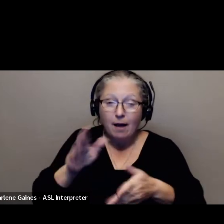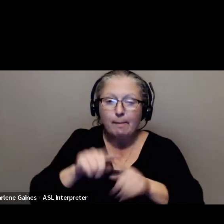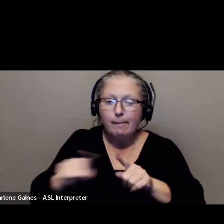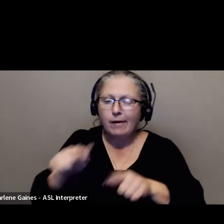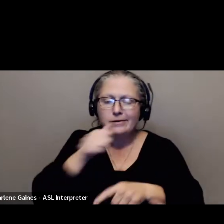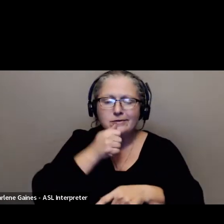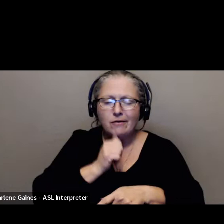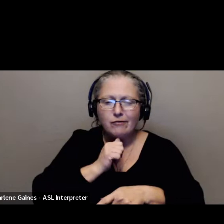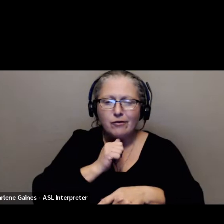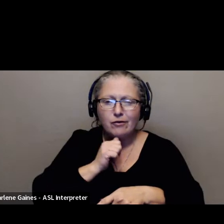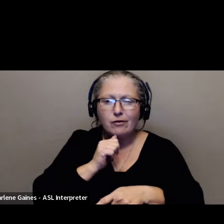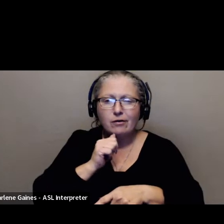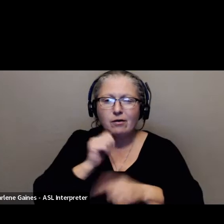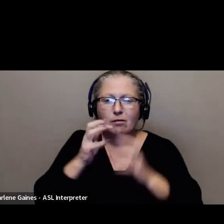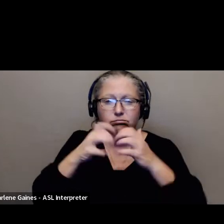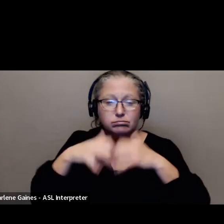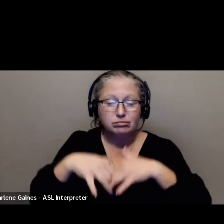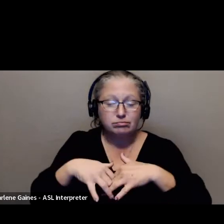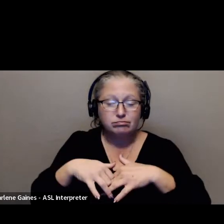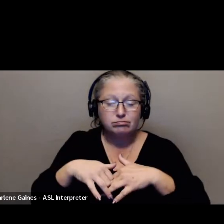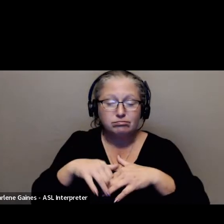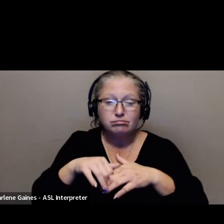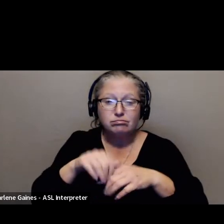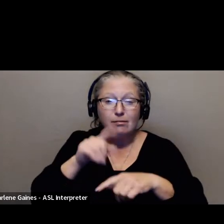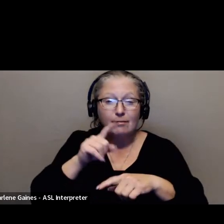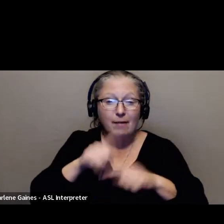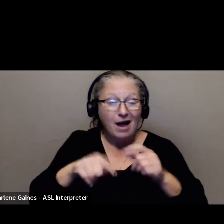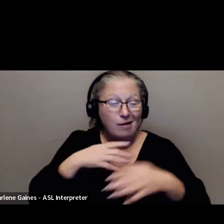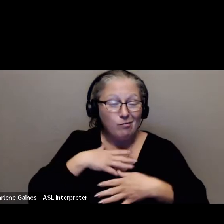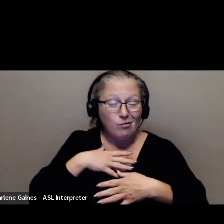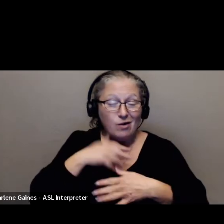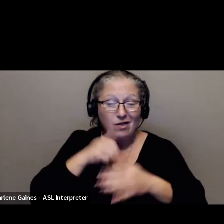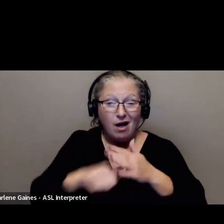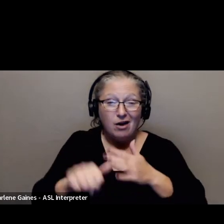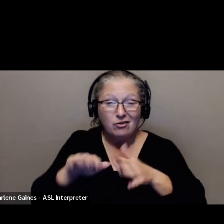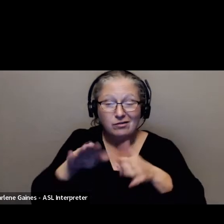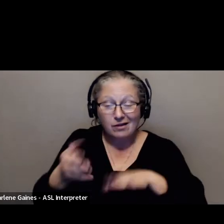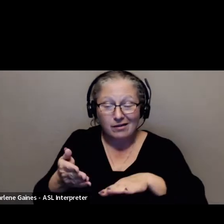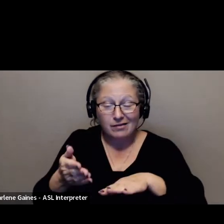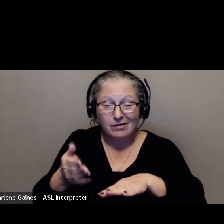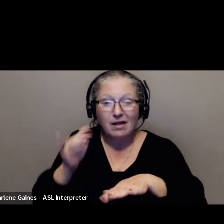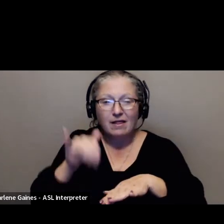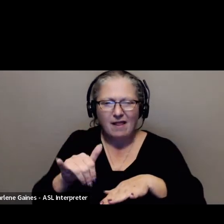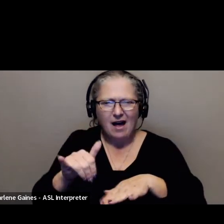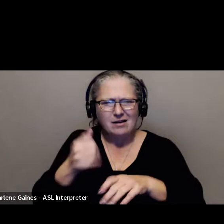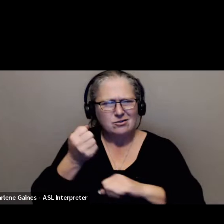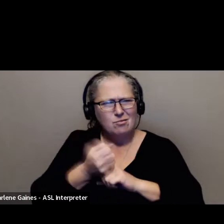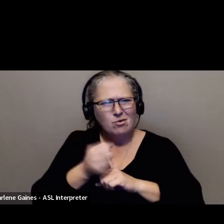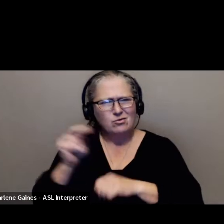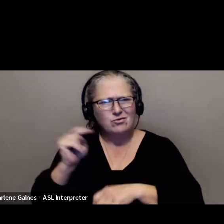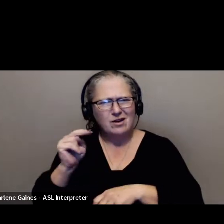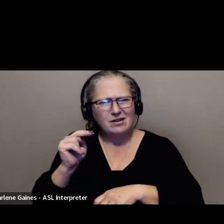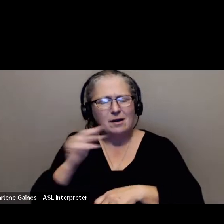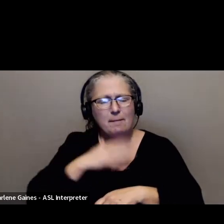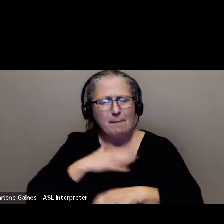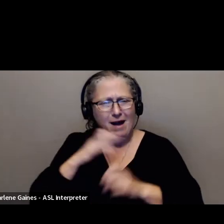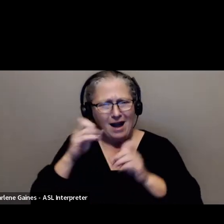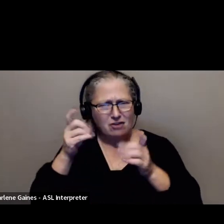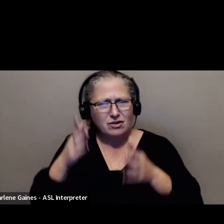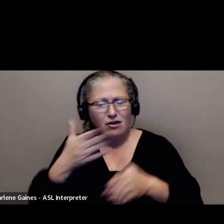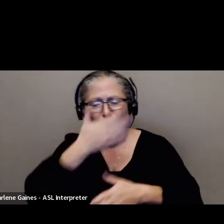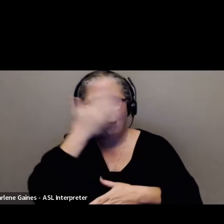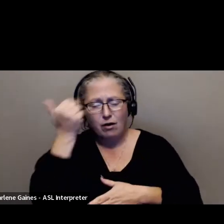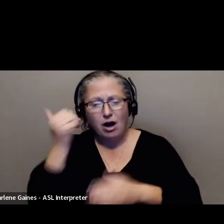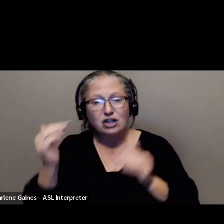the rubble, and they suffocate under carnage and this board's neutrality. Have my educators forgotten